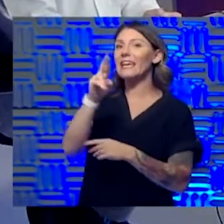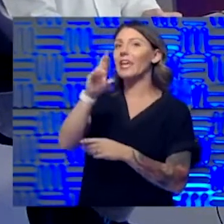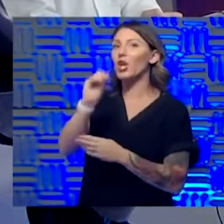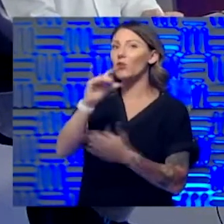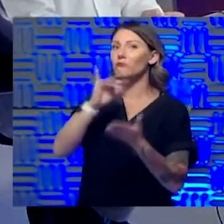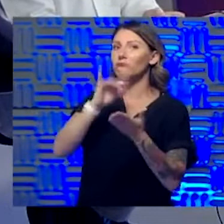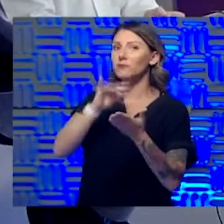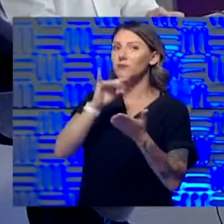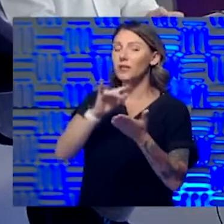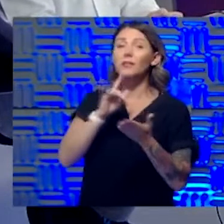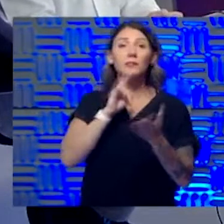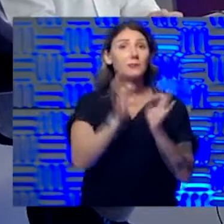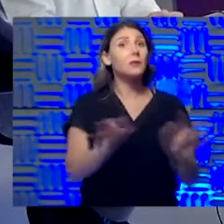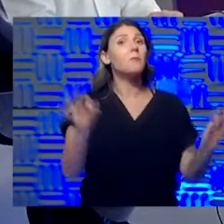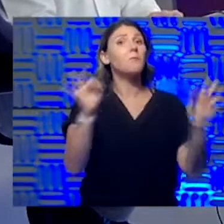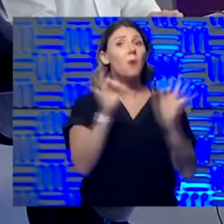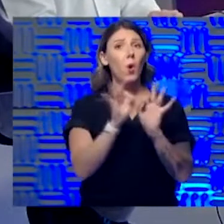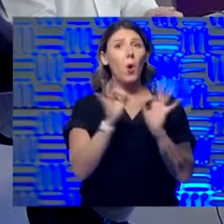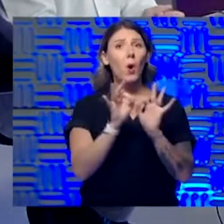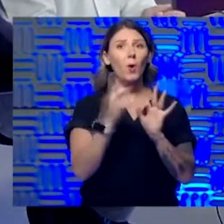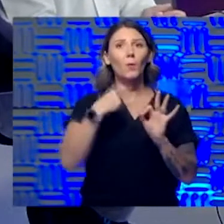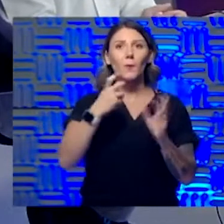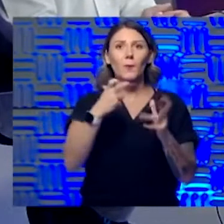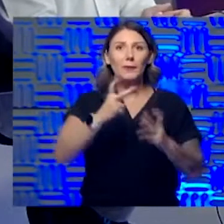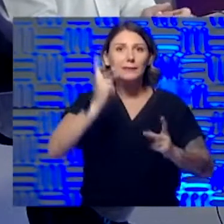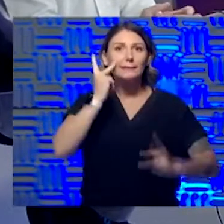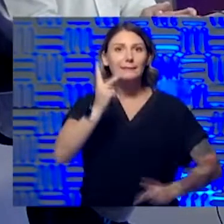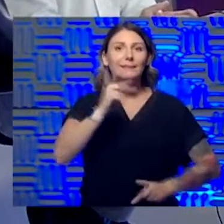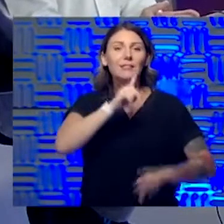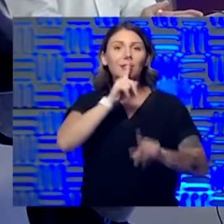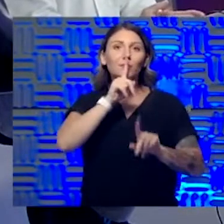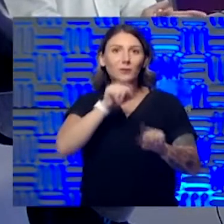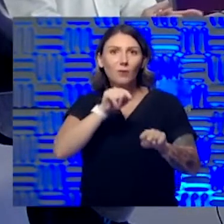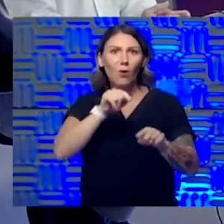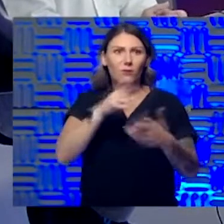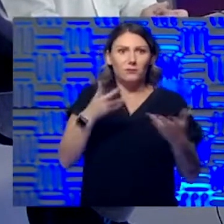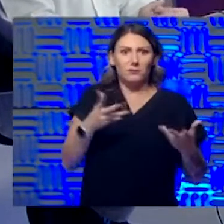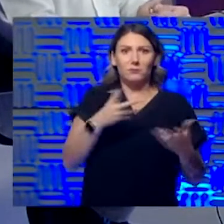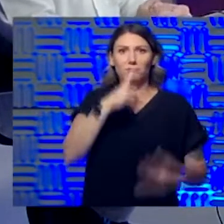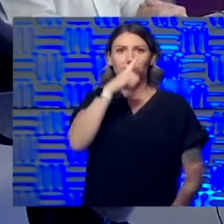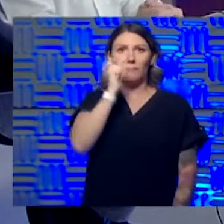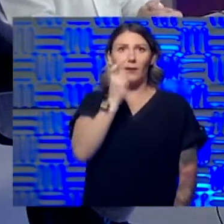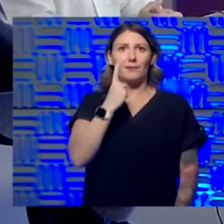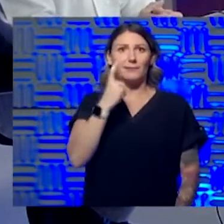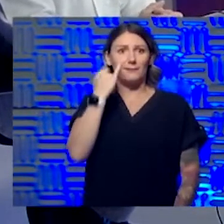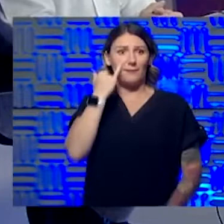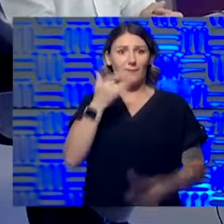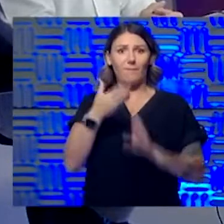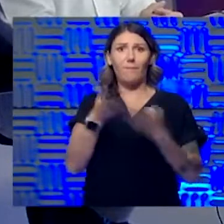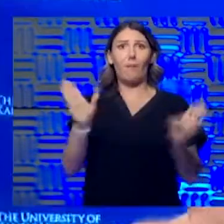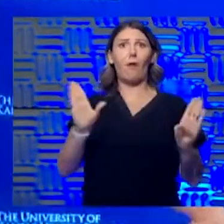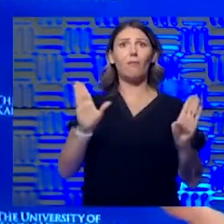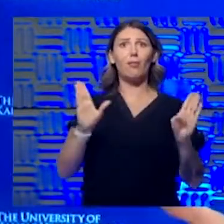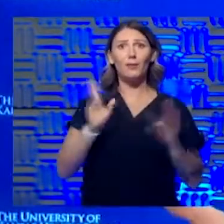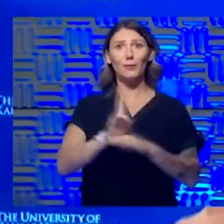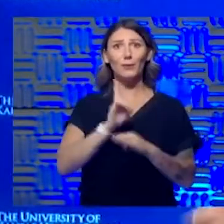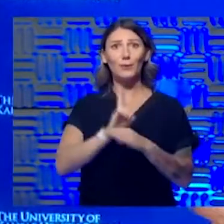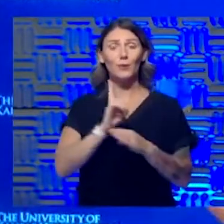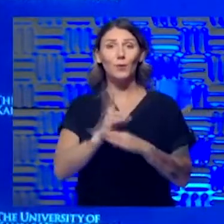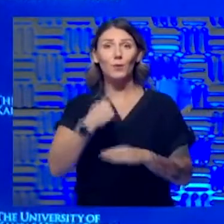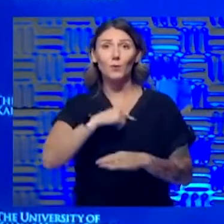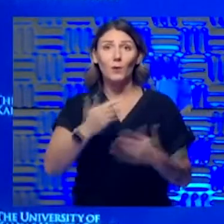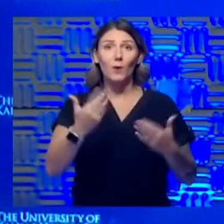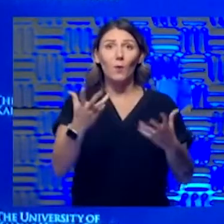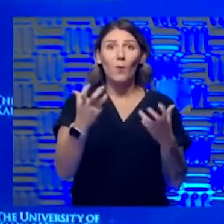that's important to know. But let's see those results before the public starts using them widespread, because A, they do have side effects, and B, they're actually meant for some patients with